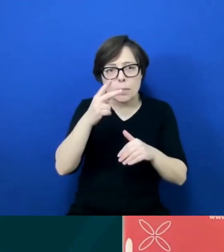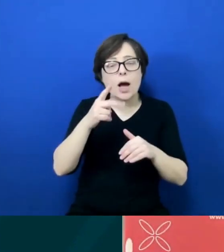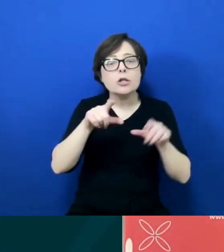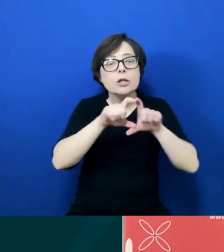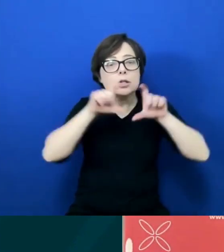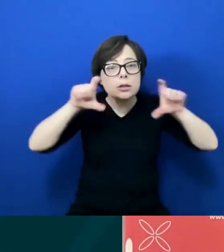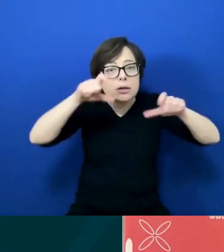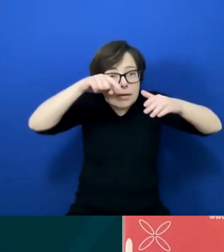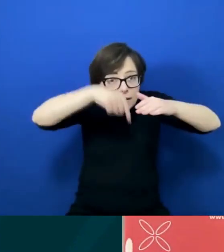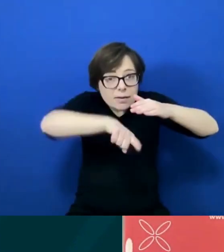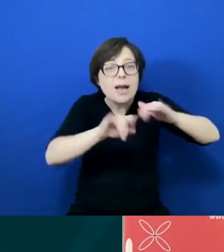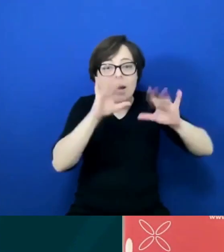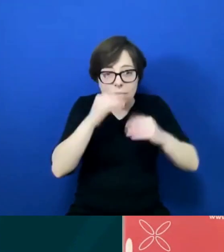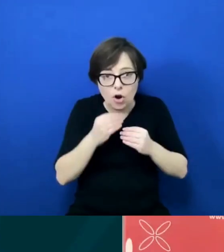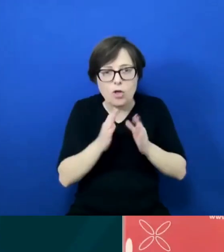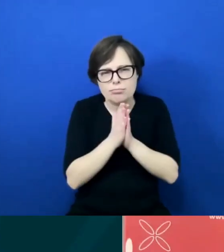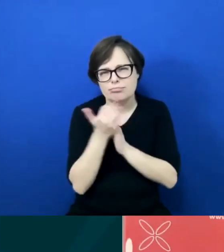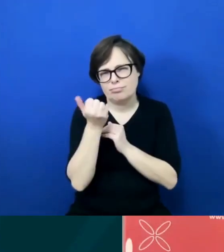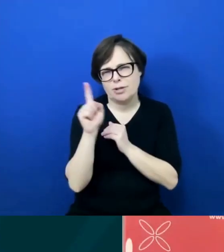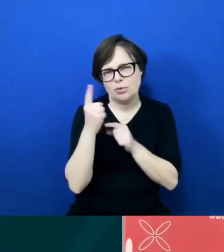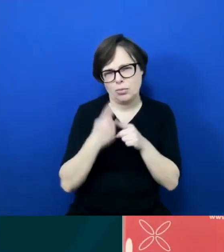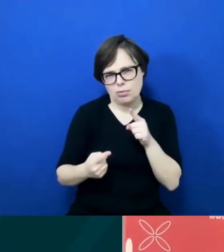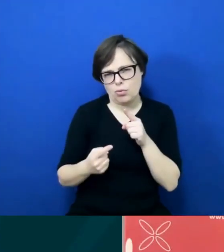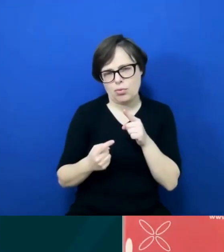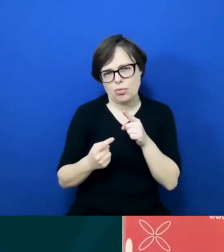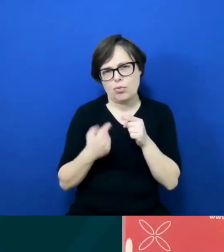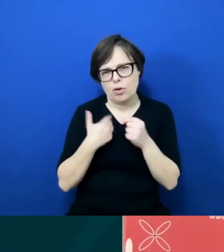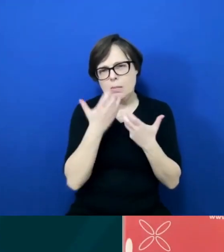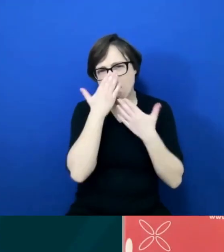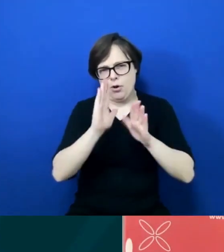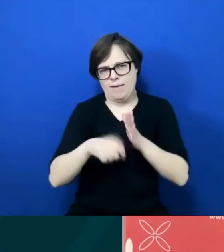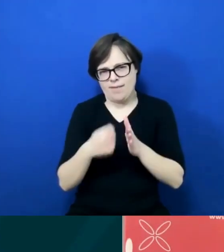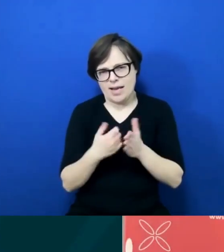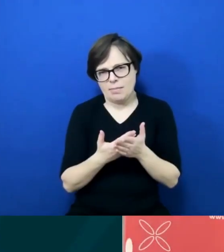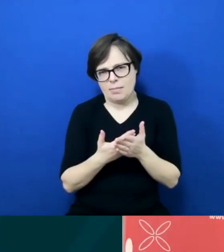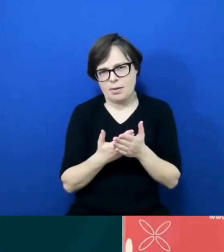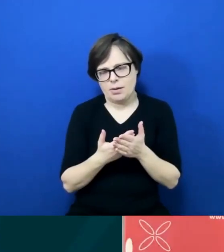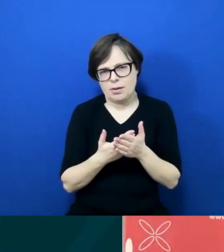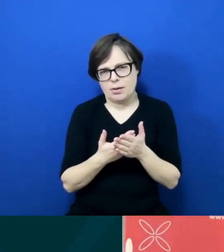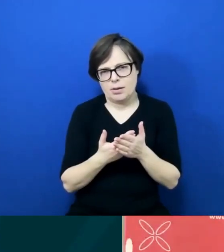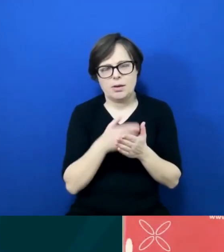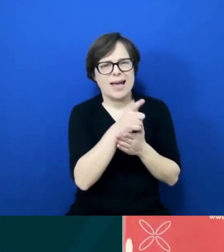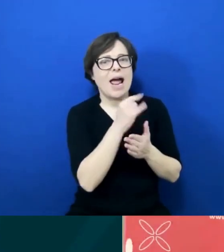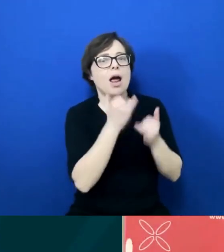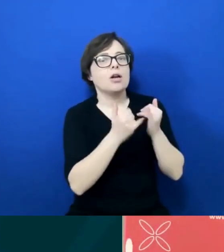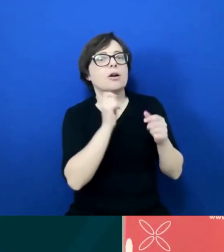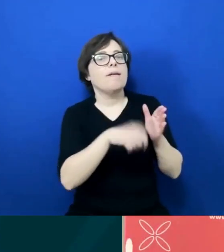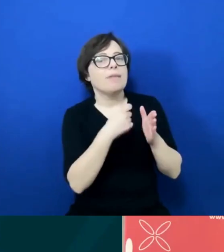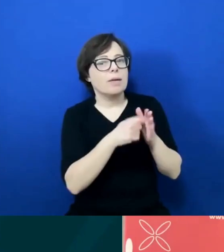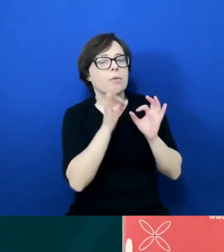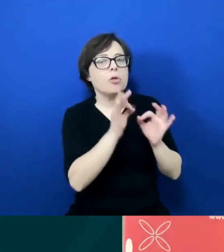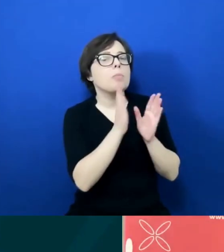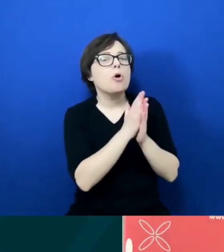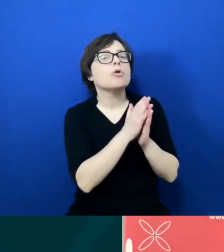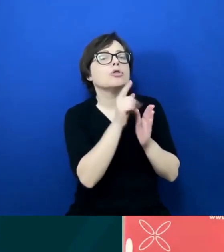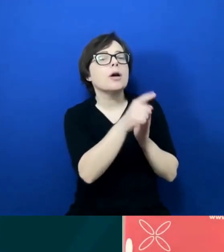seconds, where you can see how it looks. I'd like to ask you a favor to show the video. pan tylko udzielić odpowiedzi na